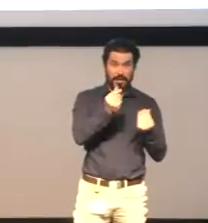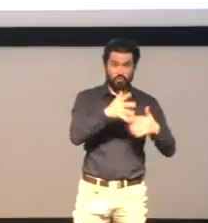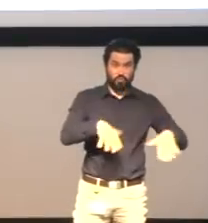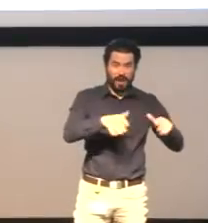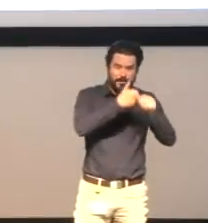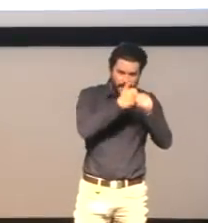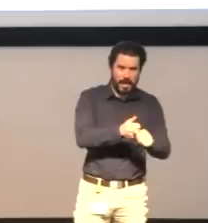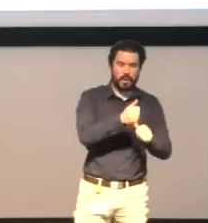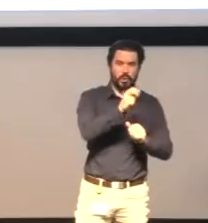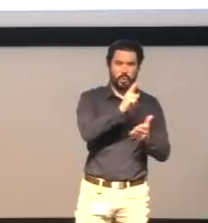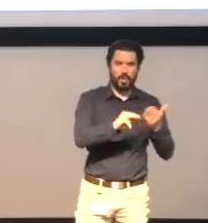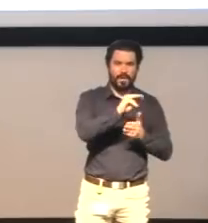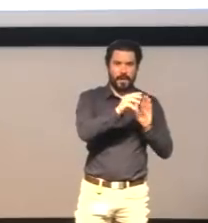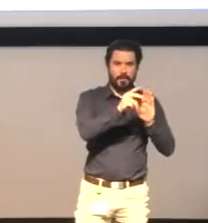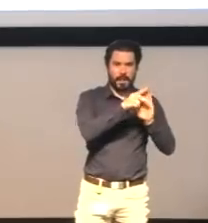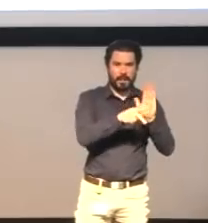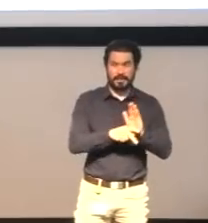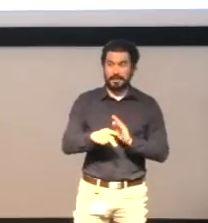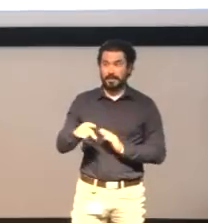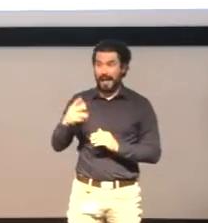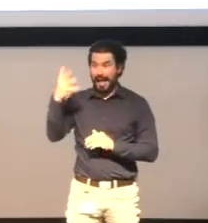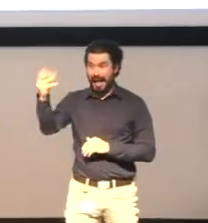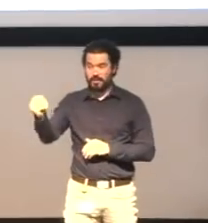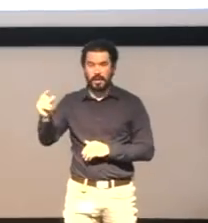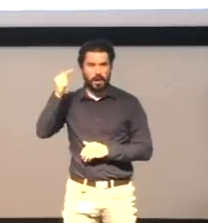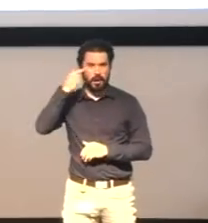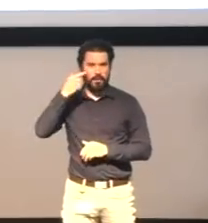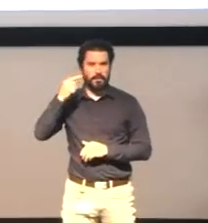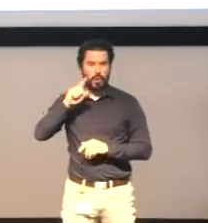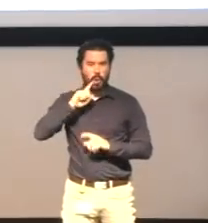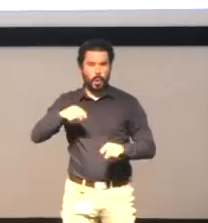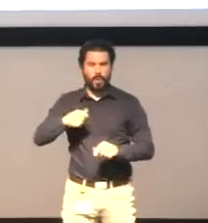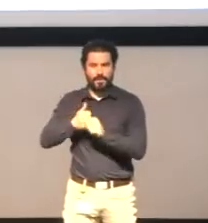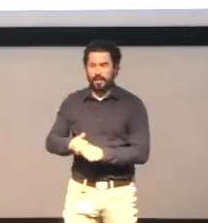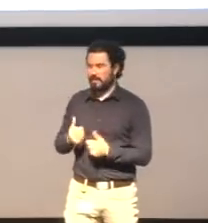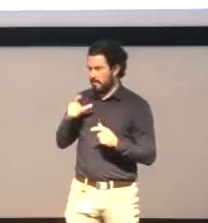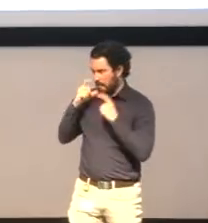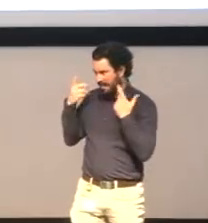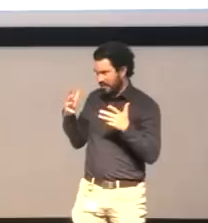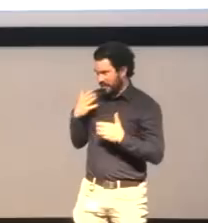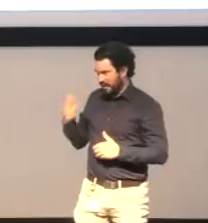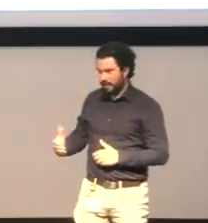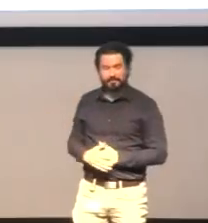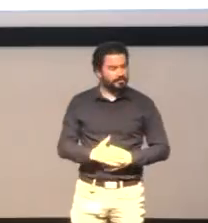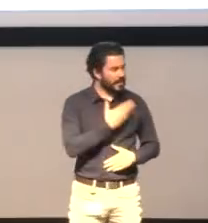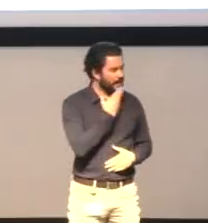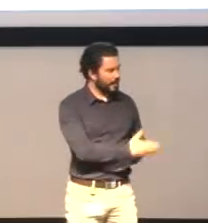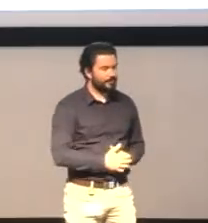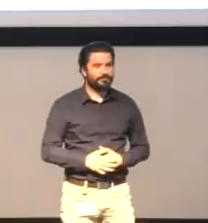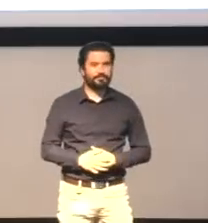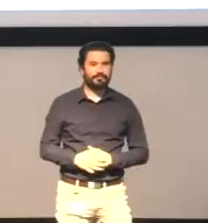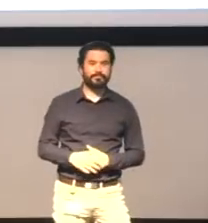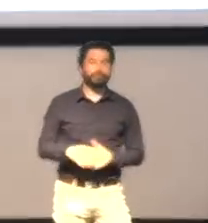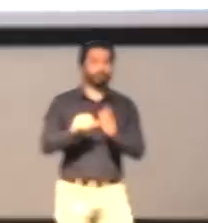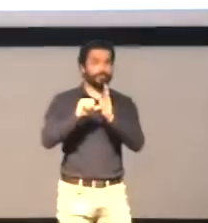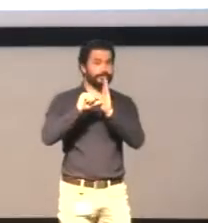policy. That's all I had for the masks. Okay, thank you. So just to reiterate,